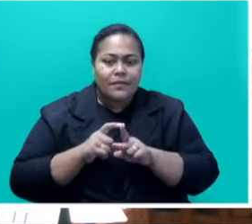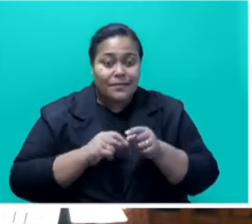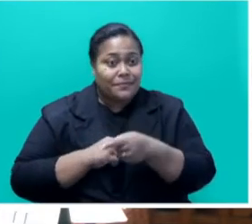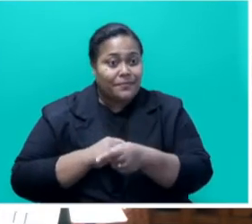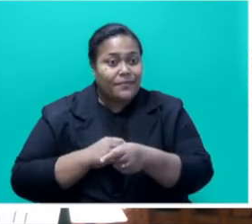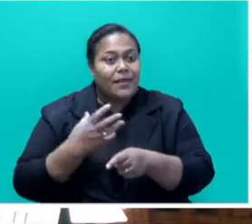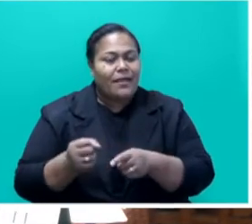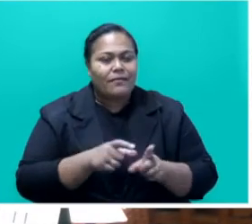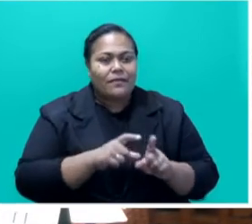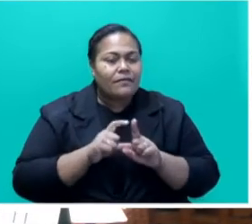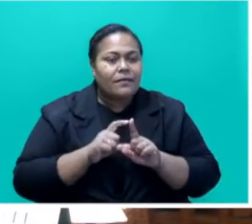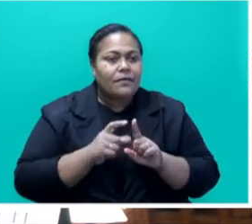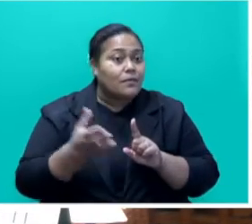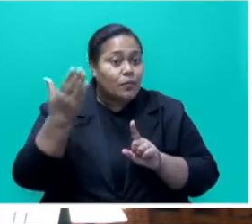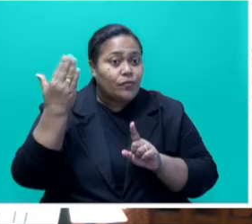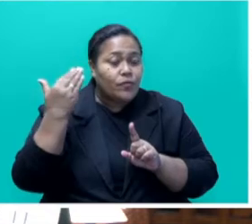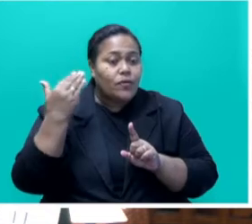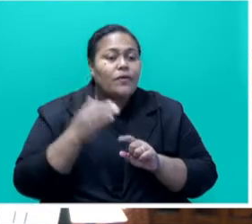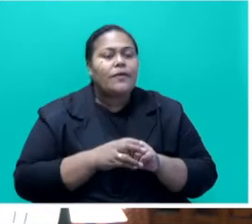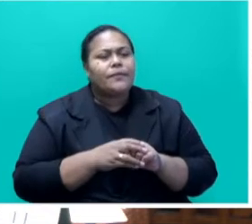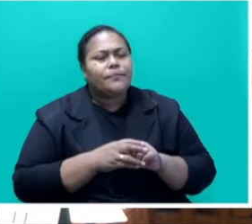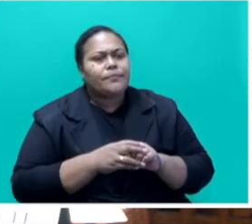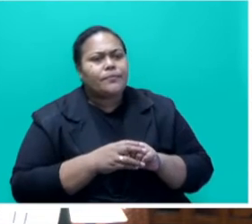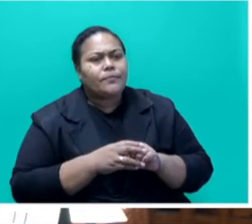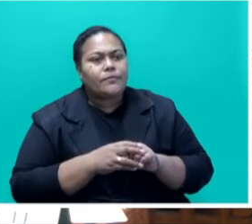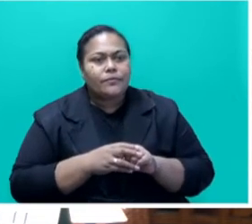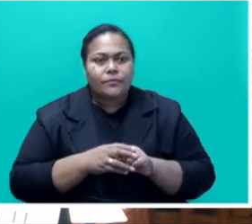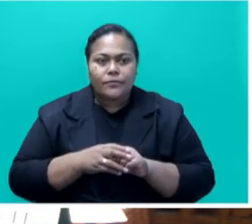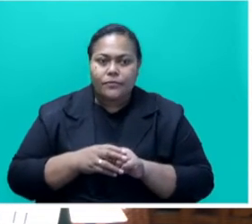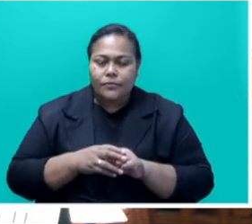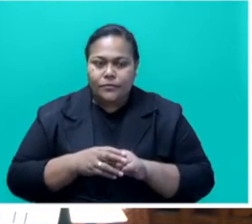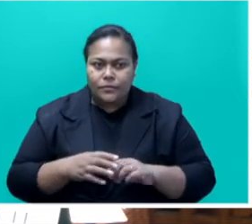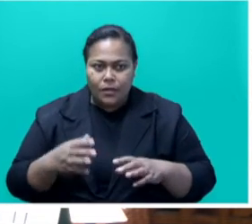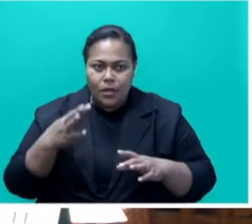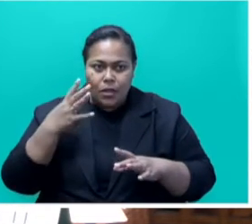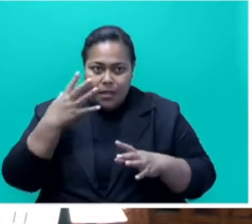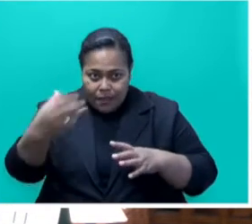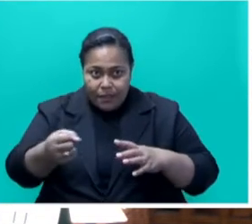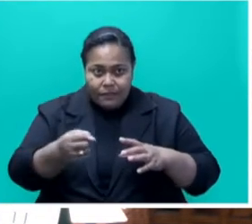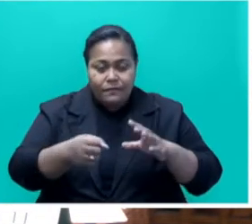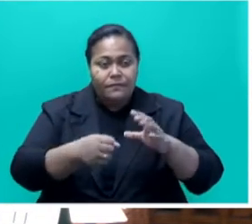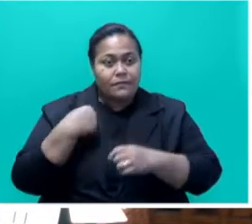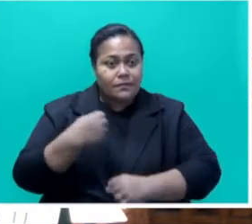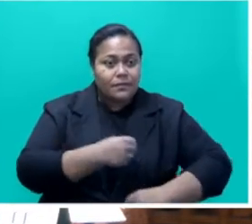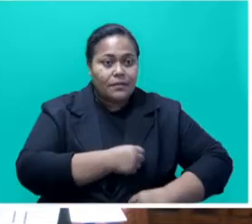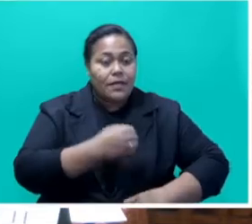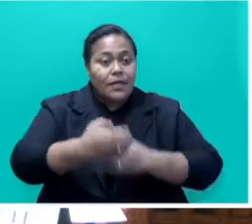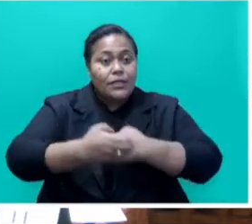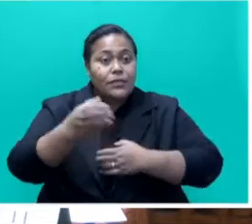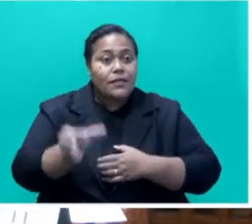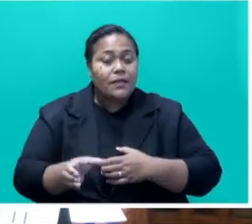past was because back in Nambuni, where the RFMF engineers are based, most of